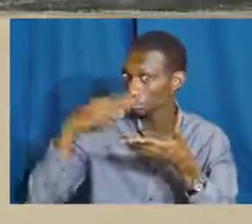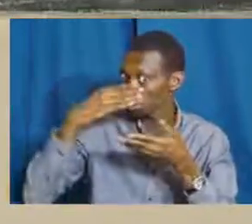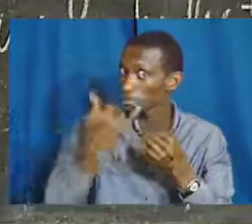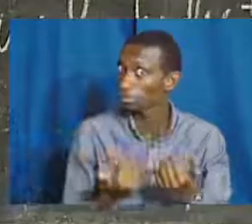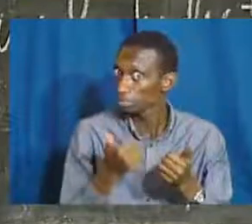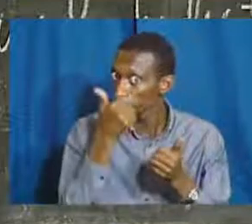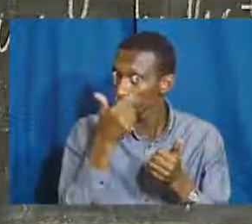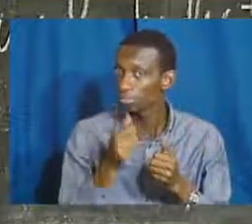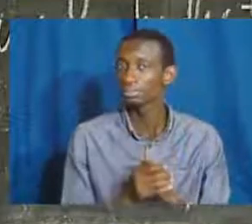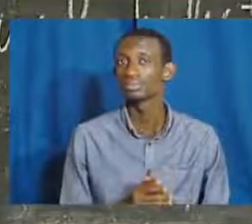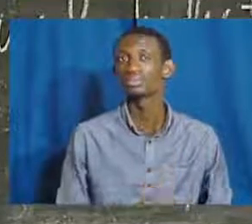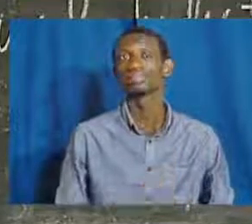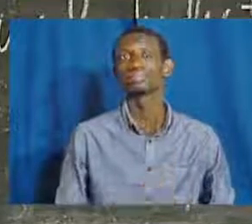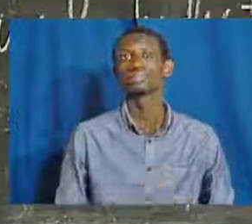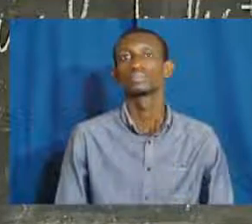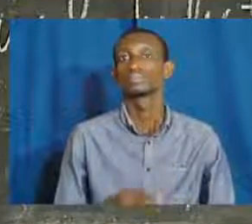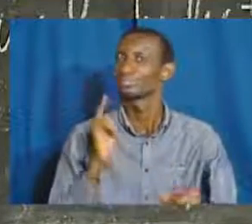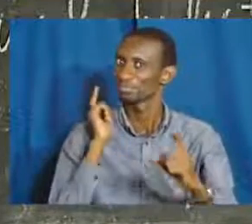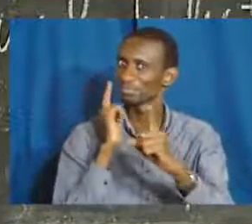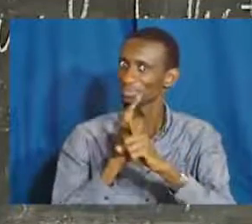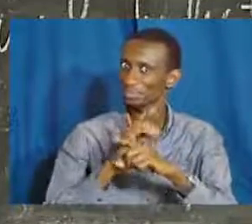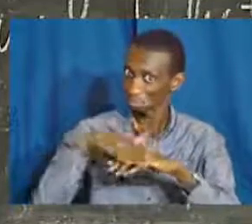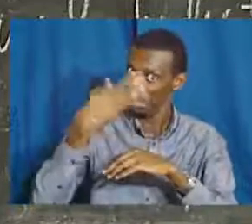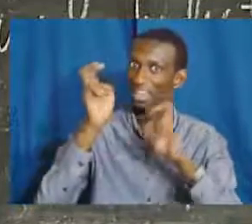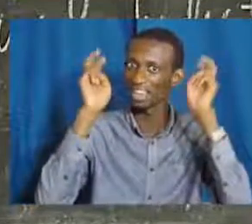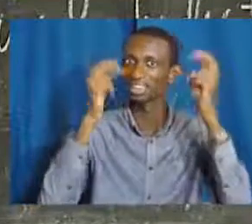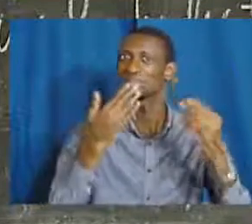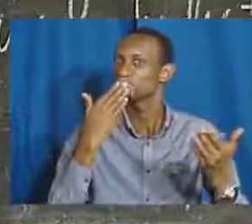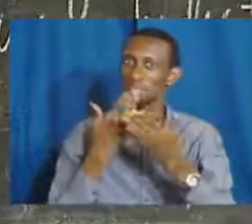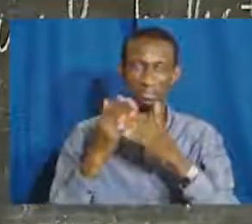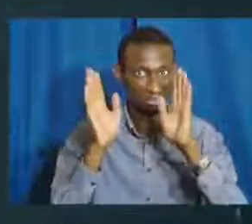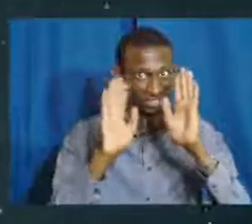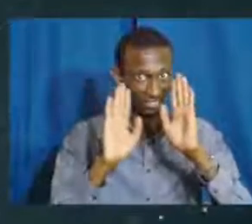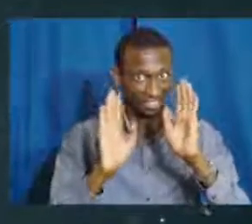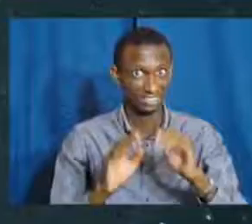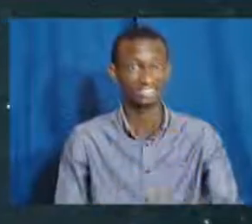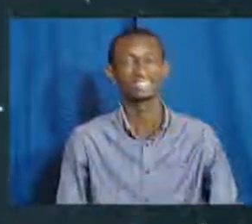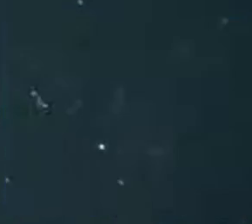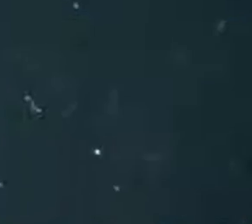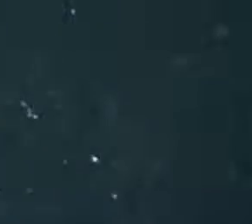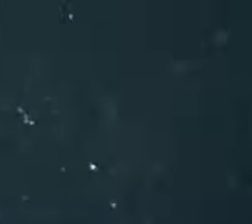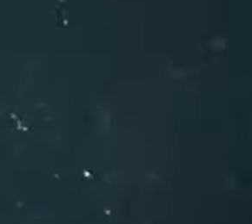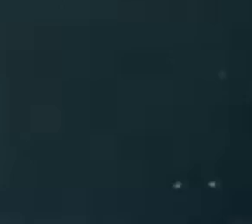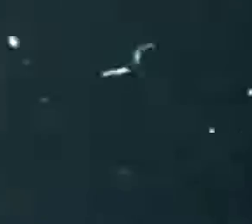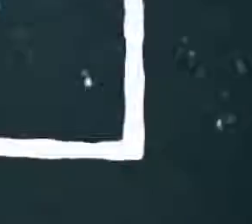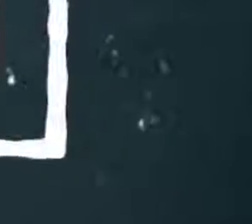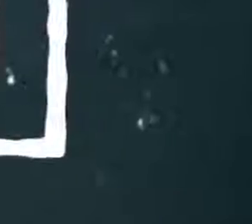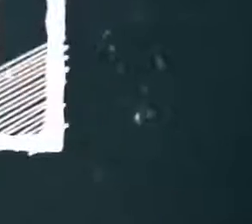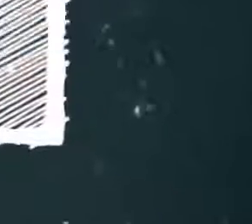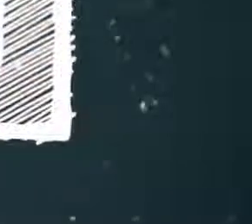today. See you in the next lesson. Bye.